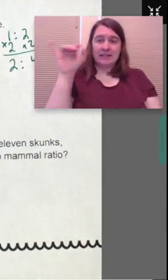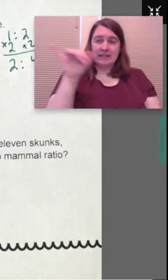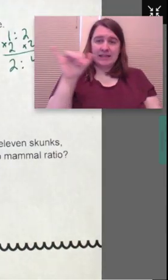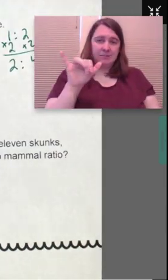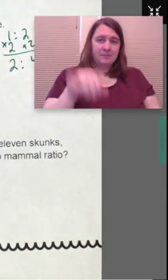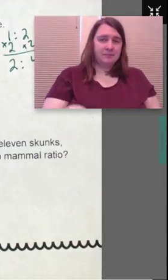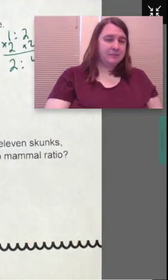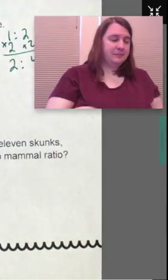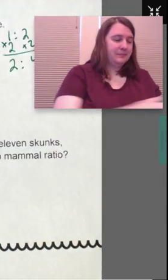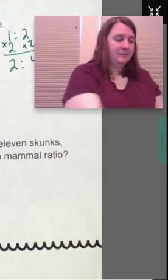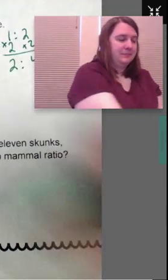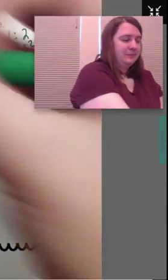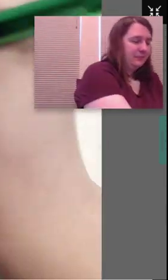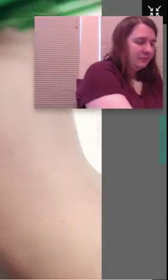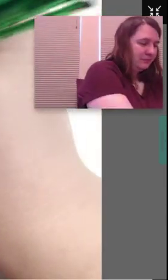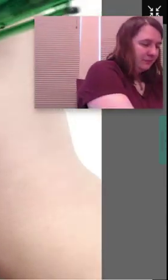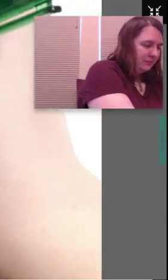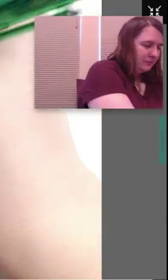Okay, is it the same?